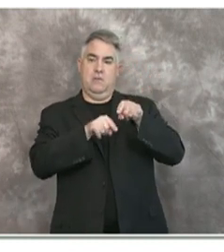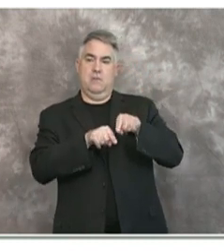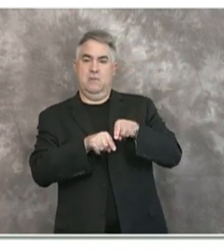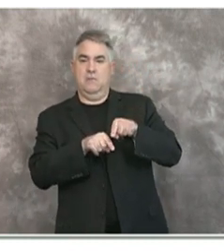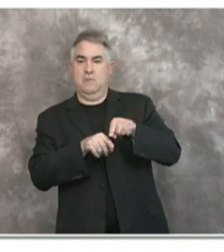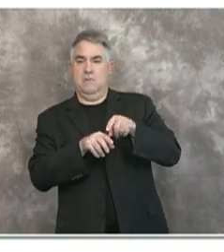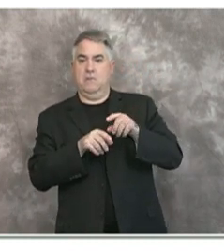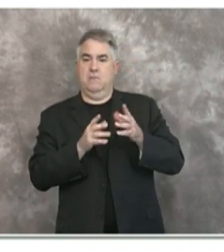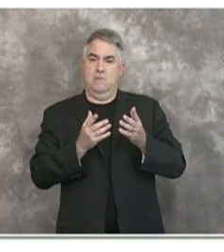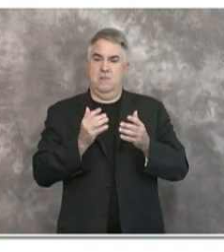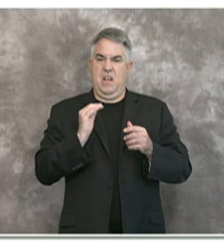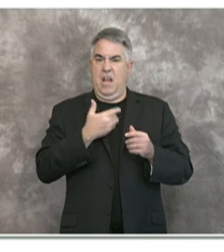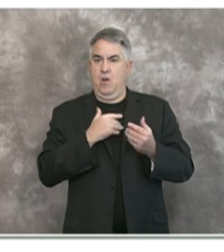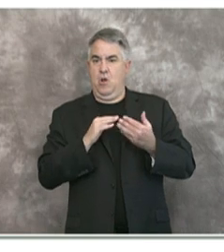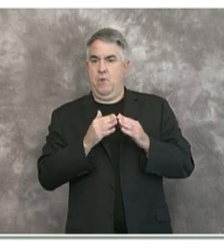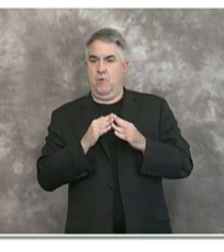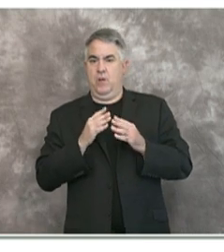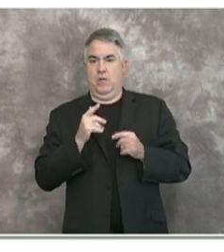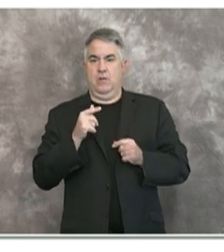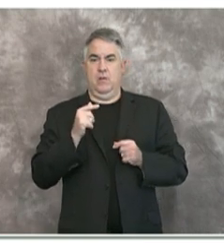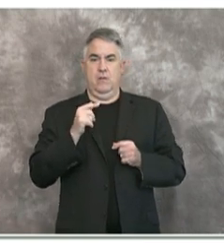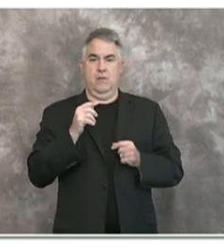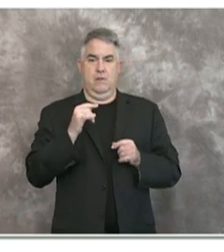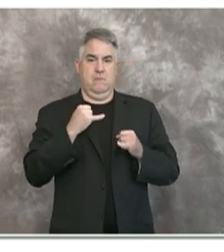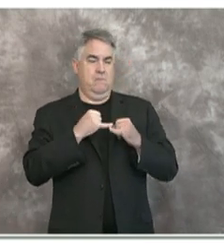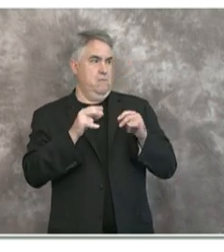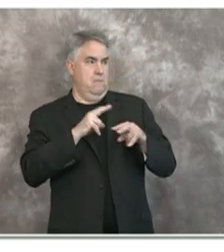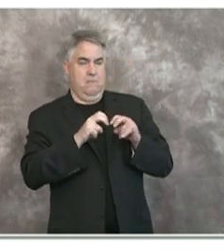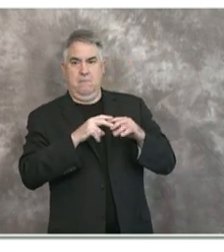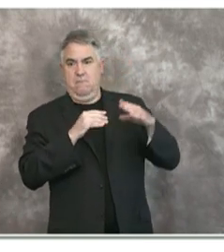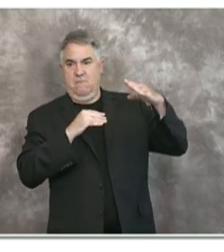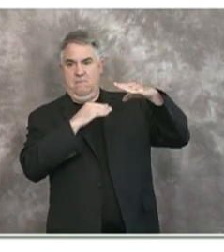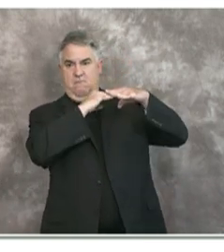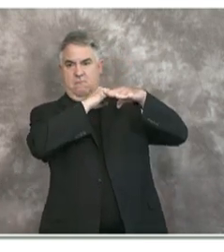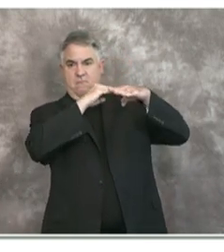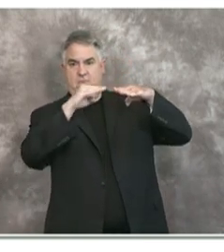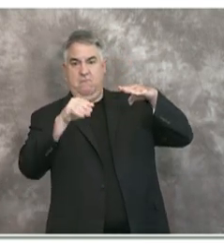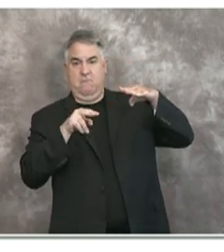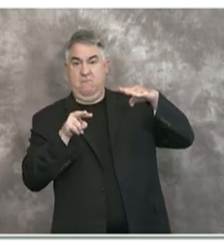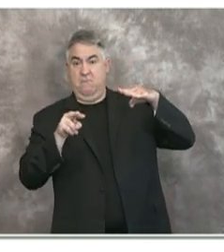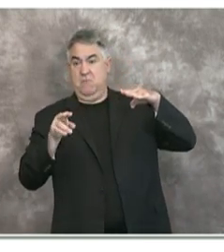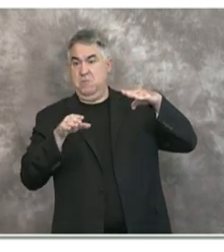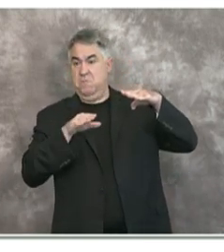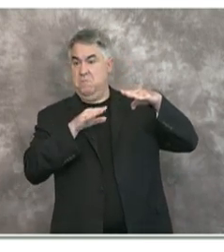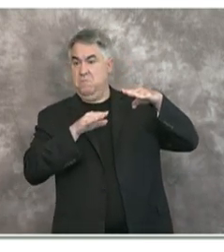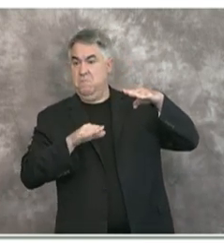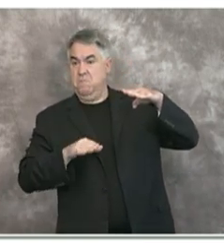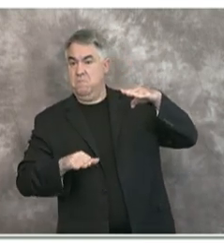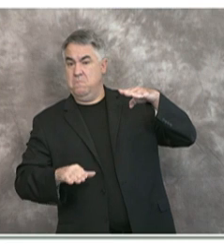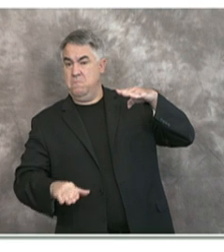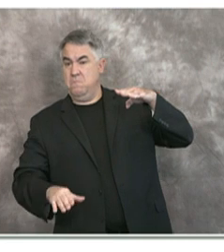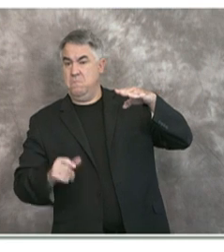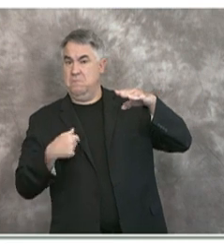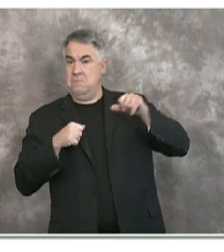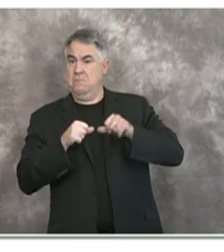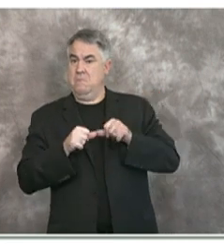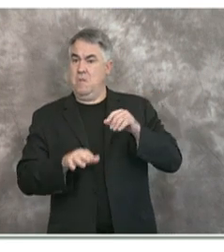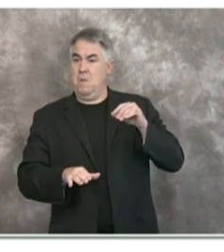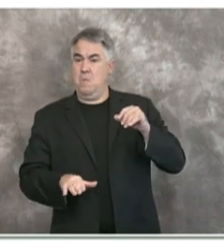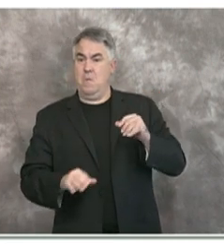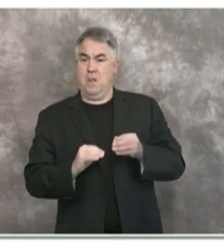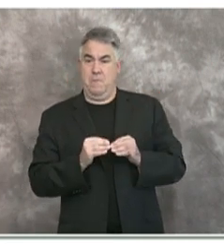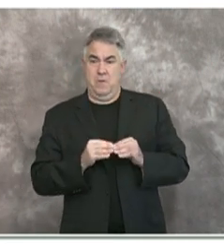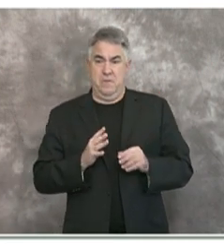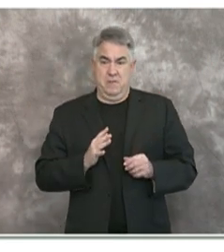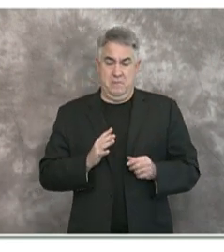community baseline. So this is tracking very well, and we will continue to monitor. The second, or